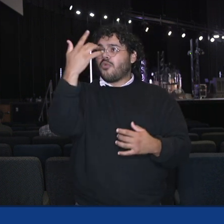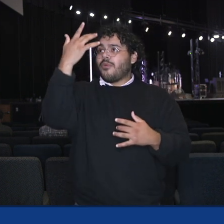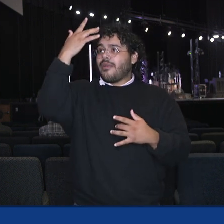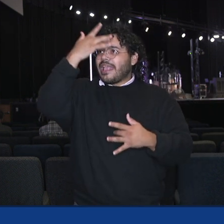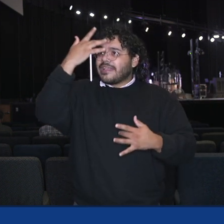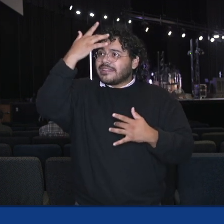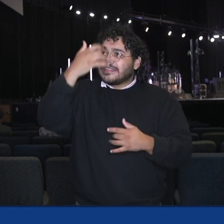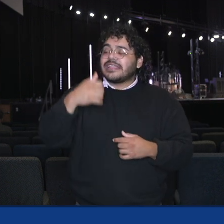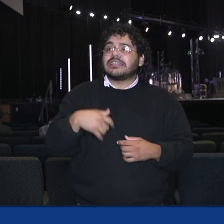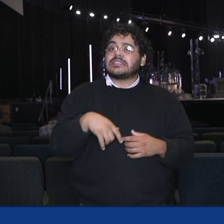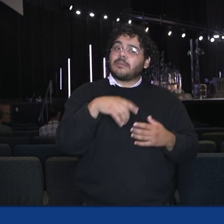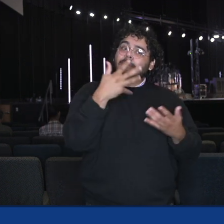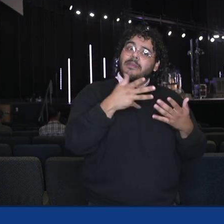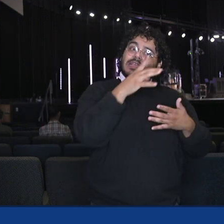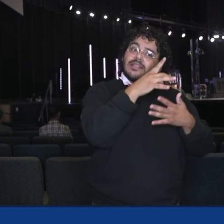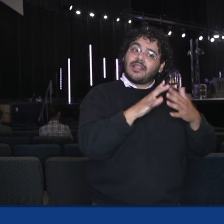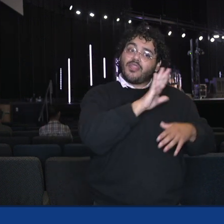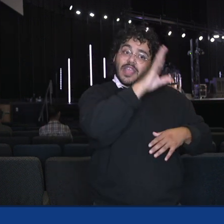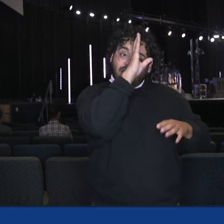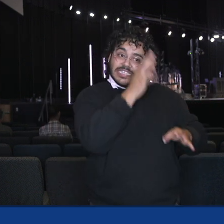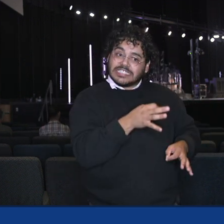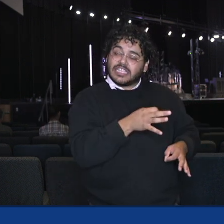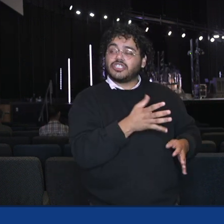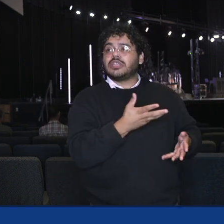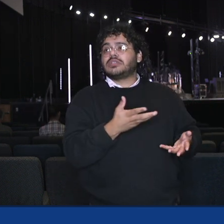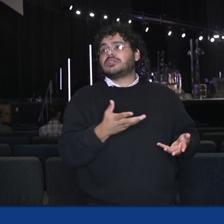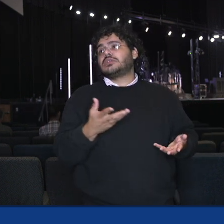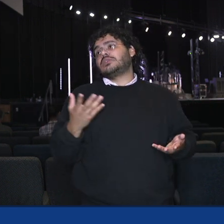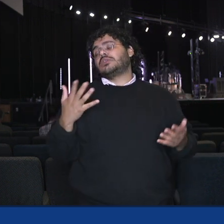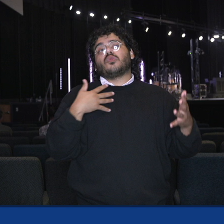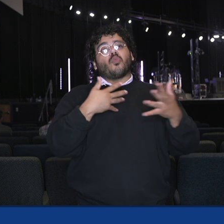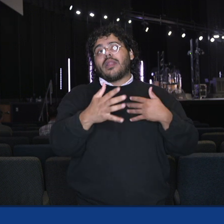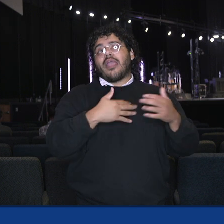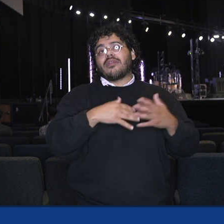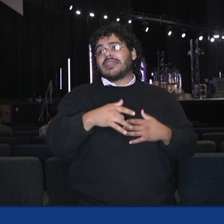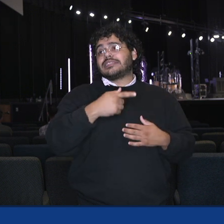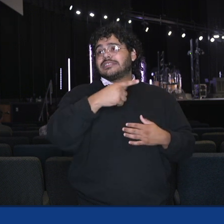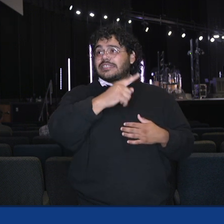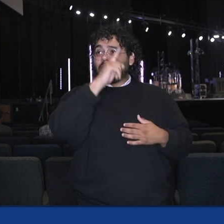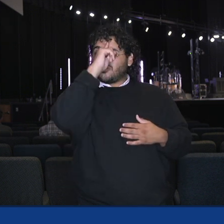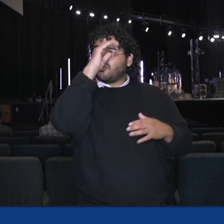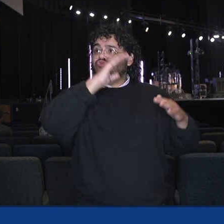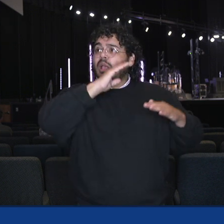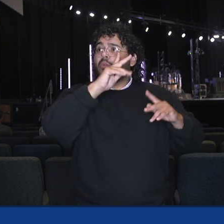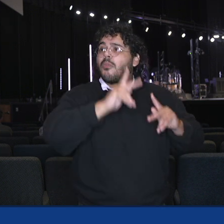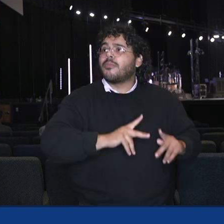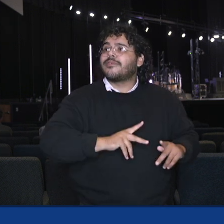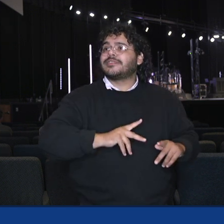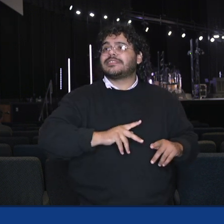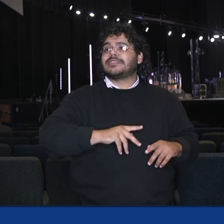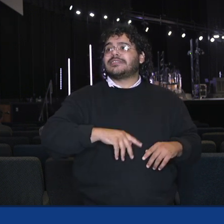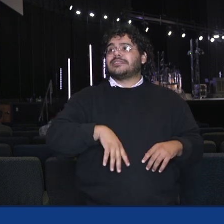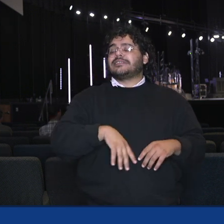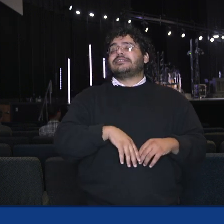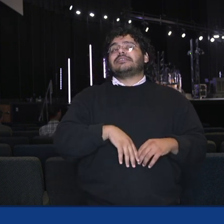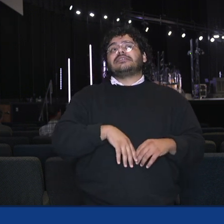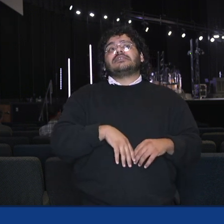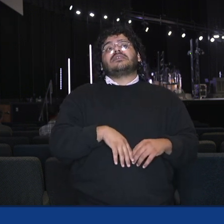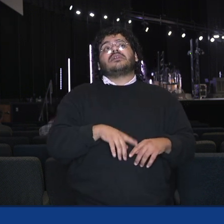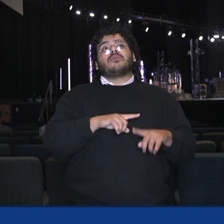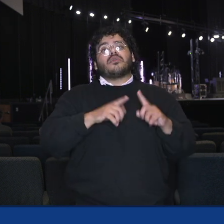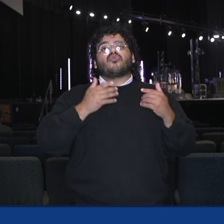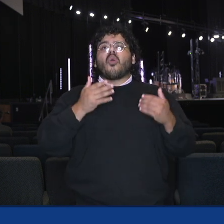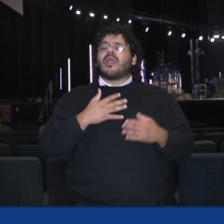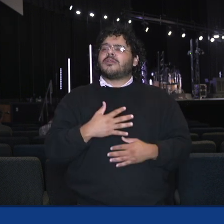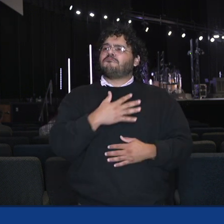even know what it is, but they're a troubled person in a troubled place. If you hold someone like that close to you, just, you can put your hand